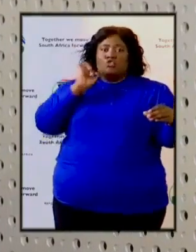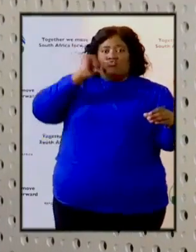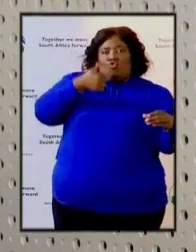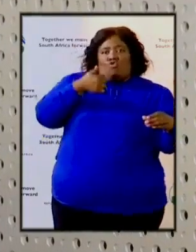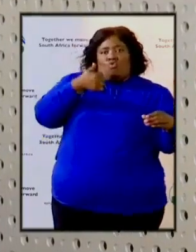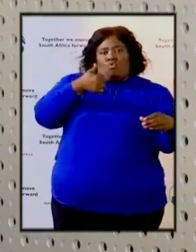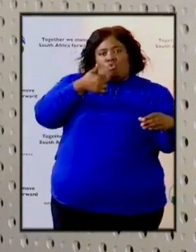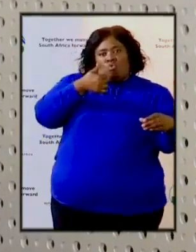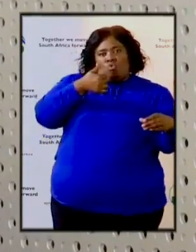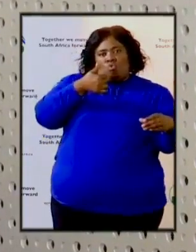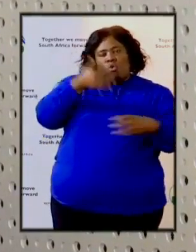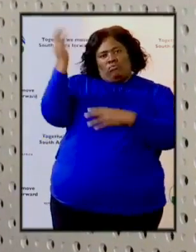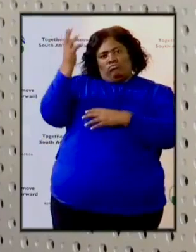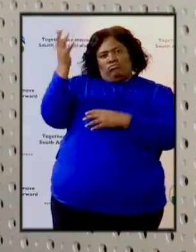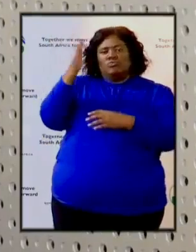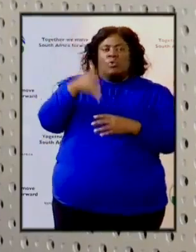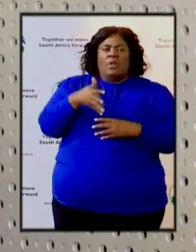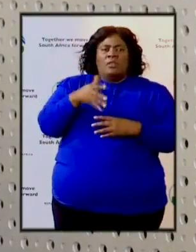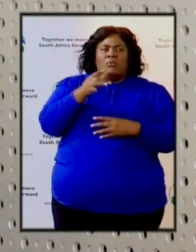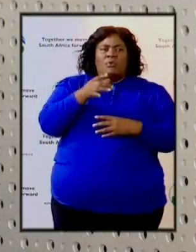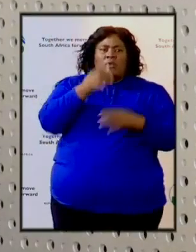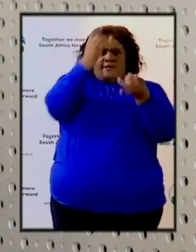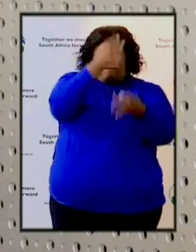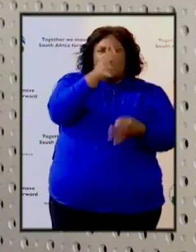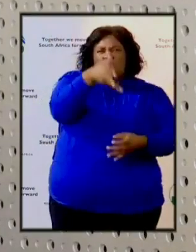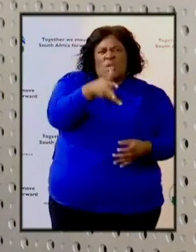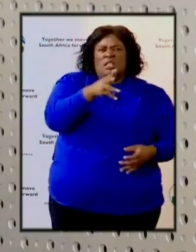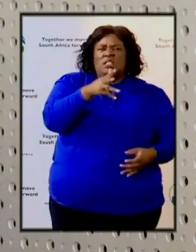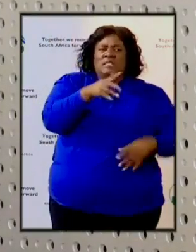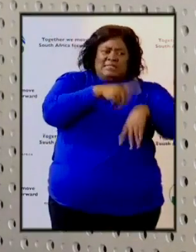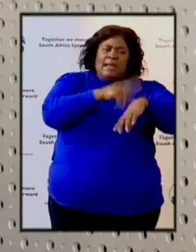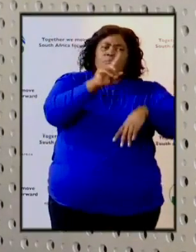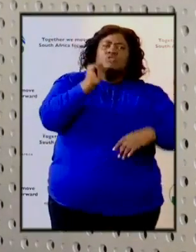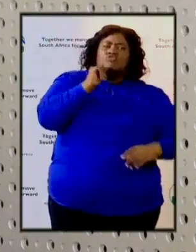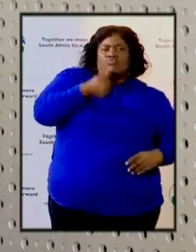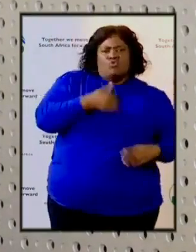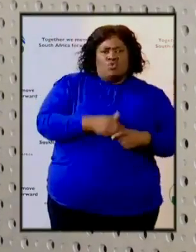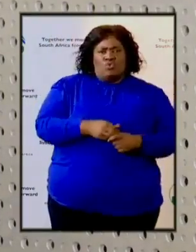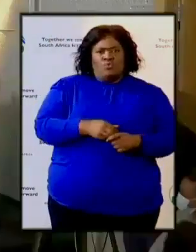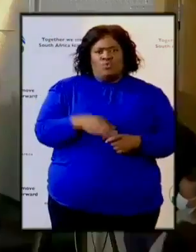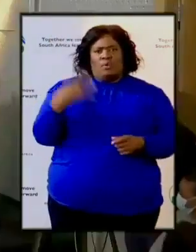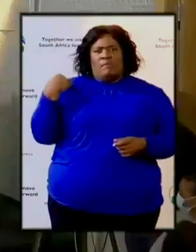We'll indicate at the end of this meeting when tomorrow. Minister Patel.